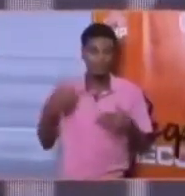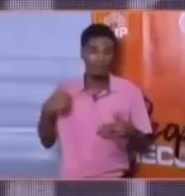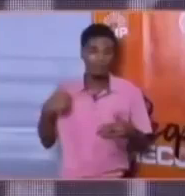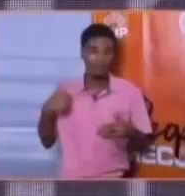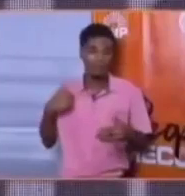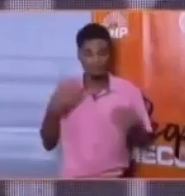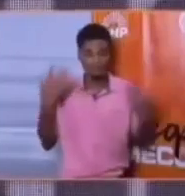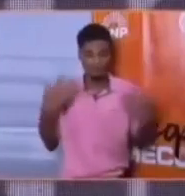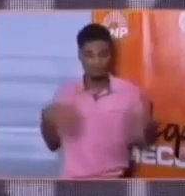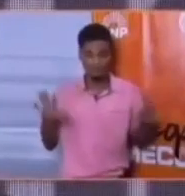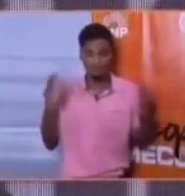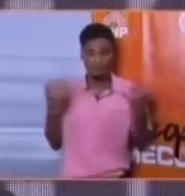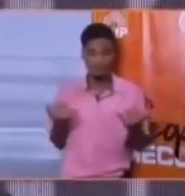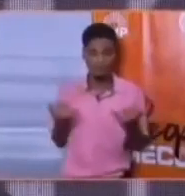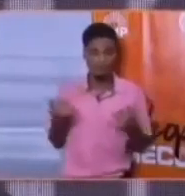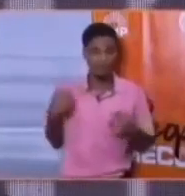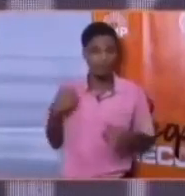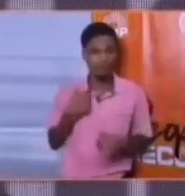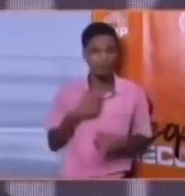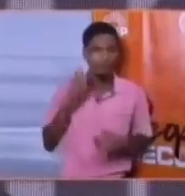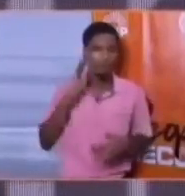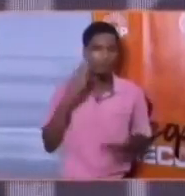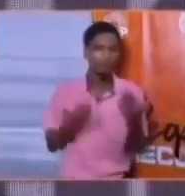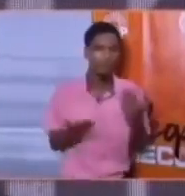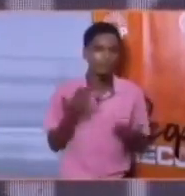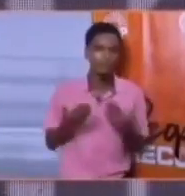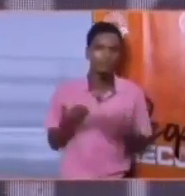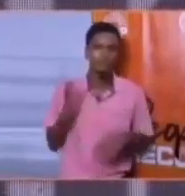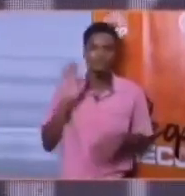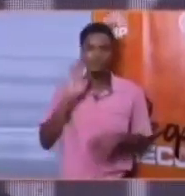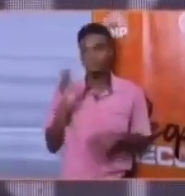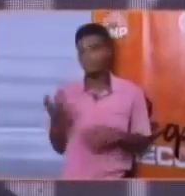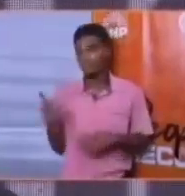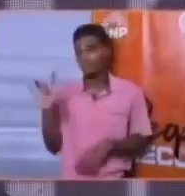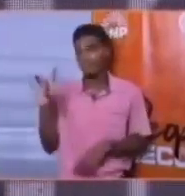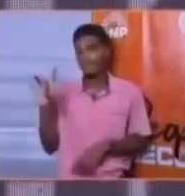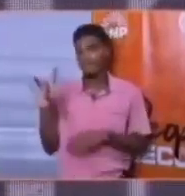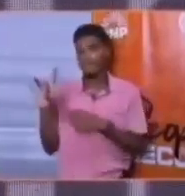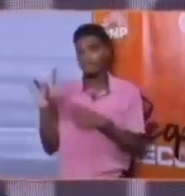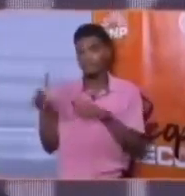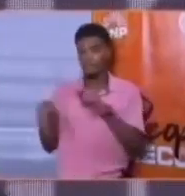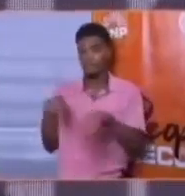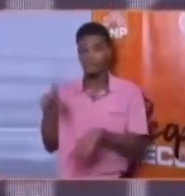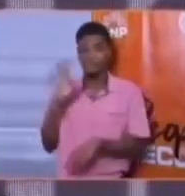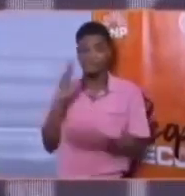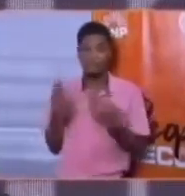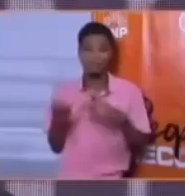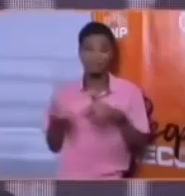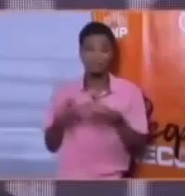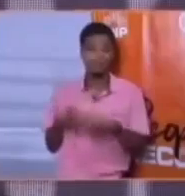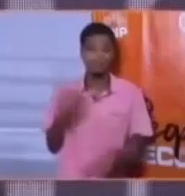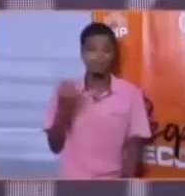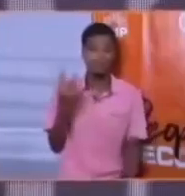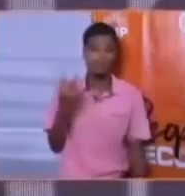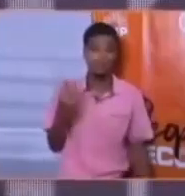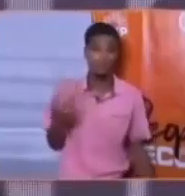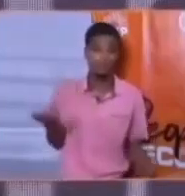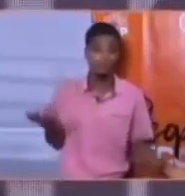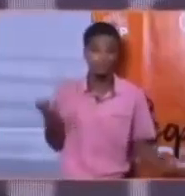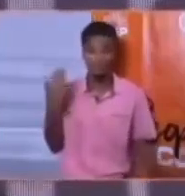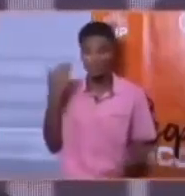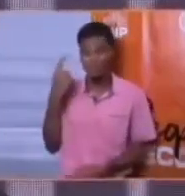here today, maybe it will move from 8 to 12, the way how the number of labor rights illicits seems